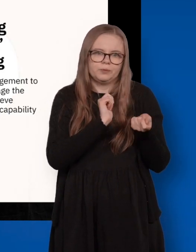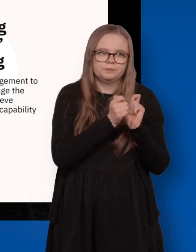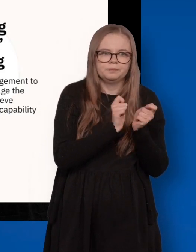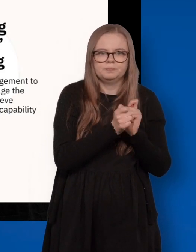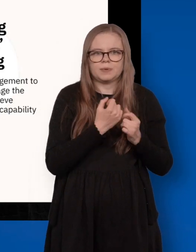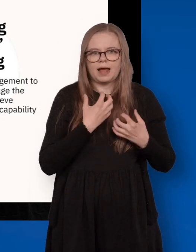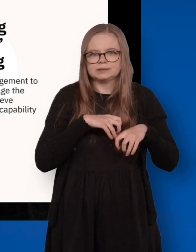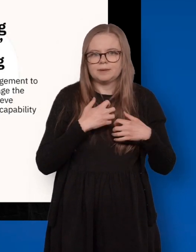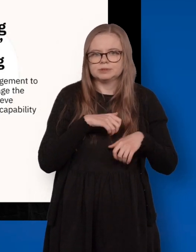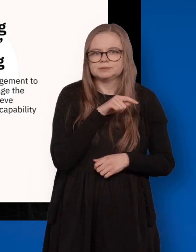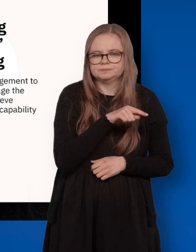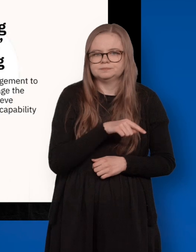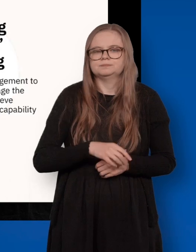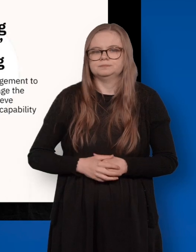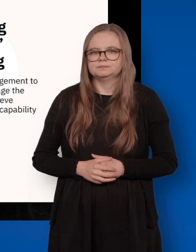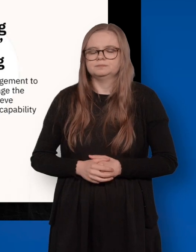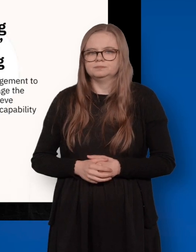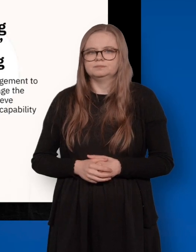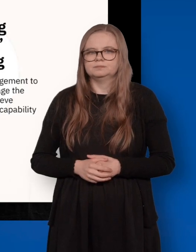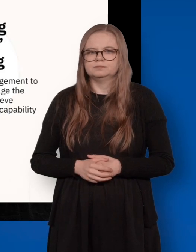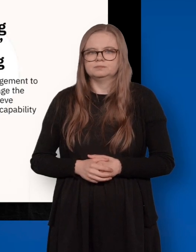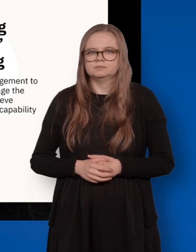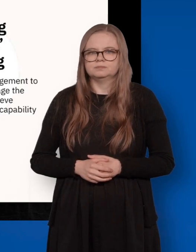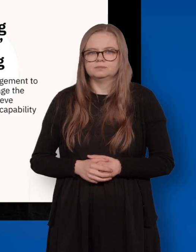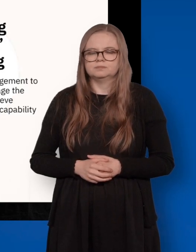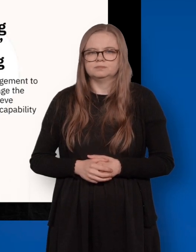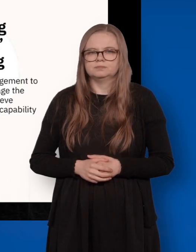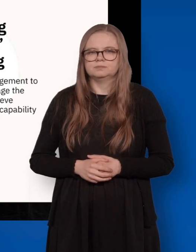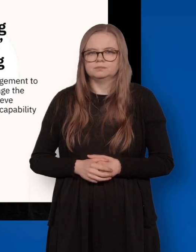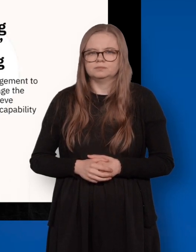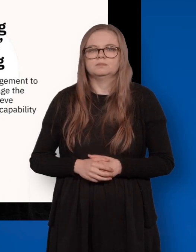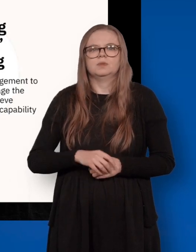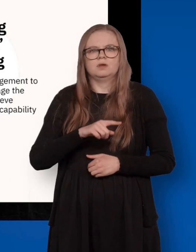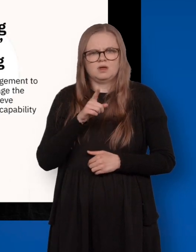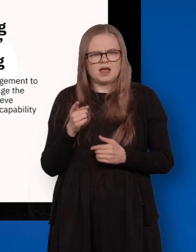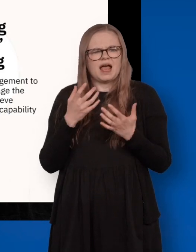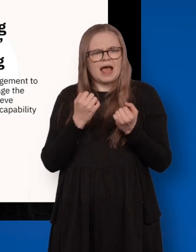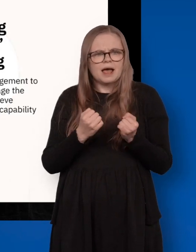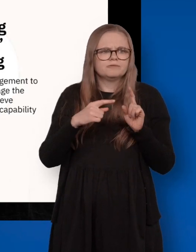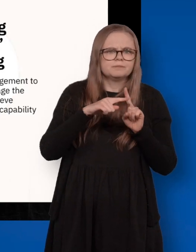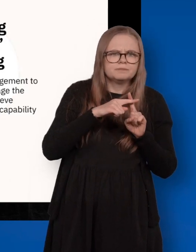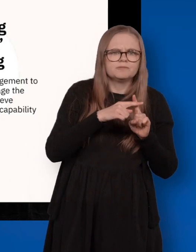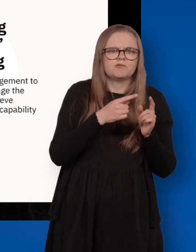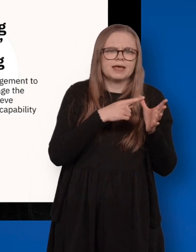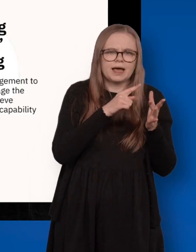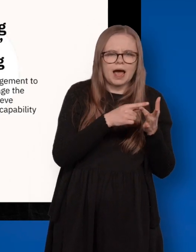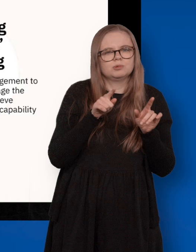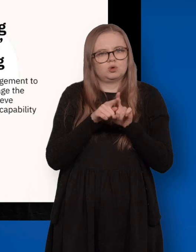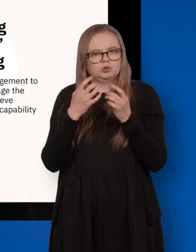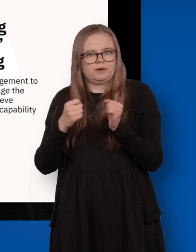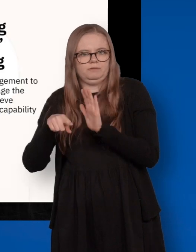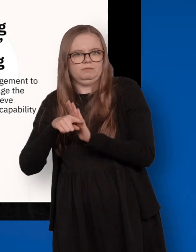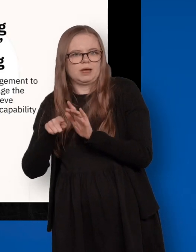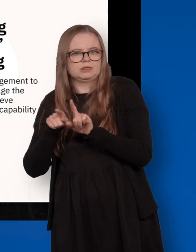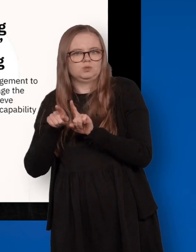well, primarily because of the power of AI, but also the potential pitfalls of AI. So, and